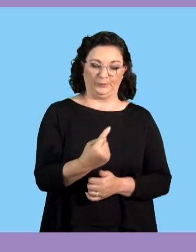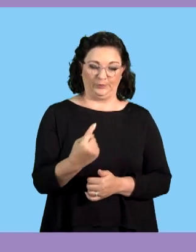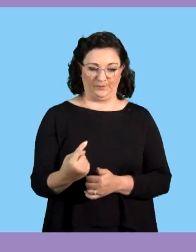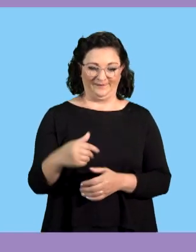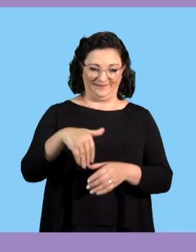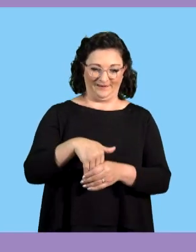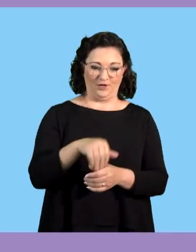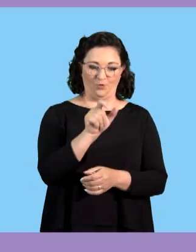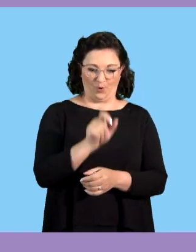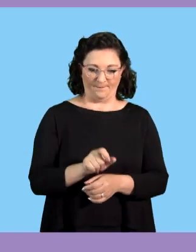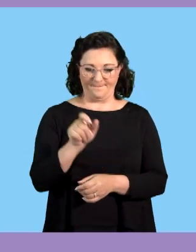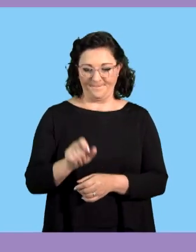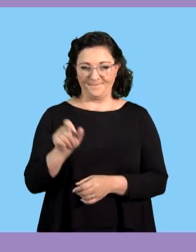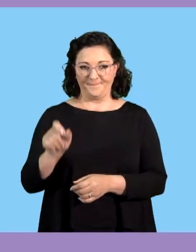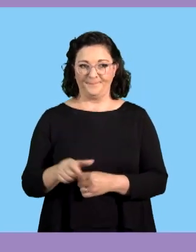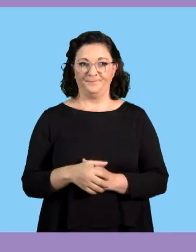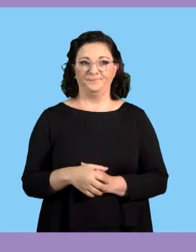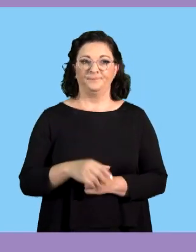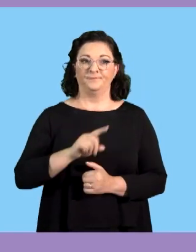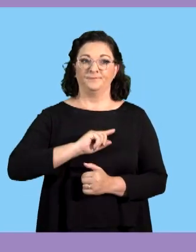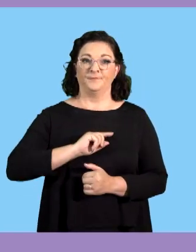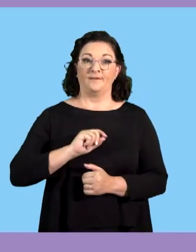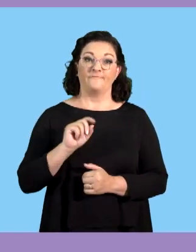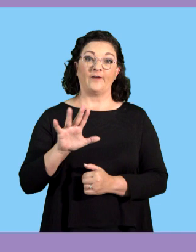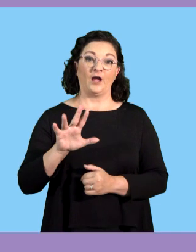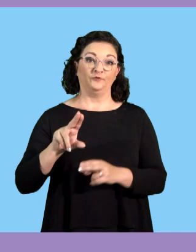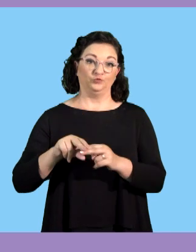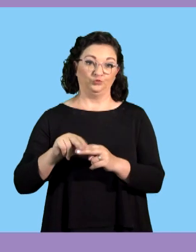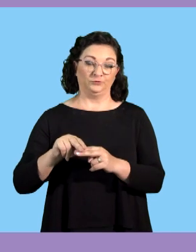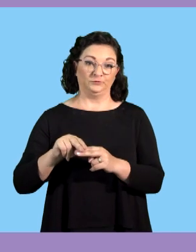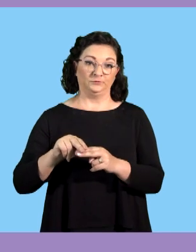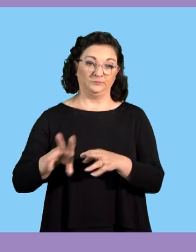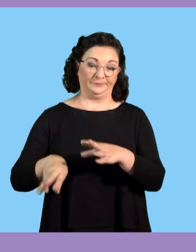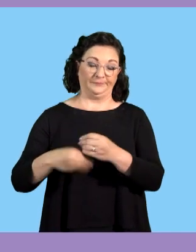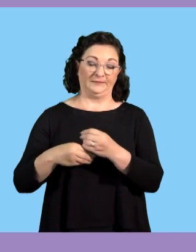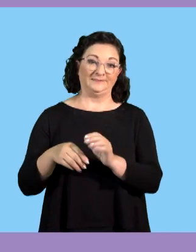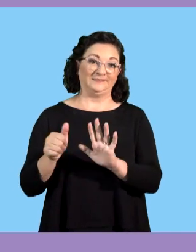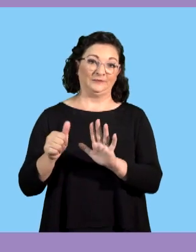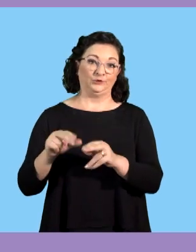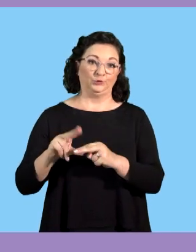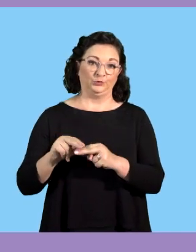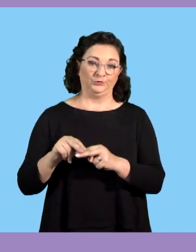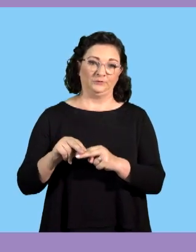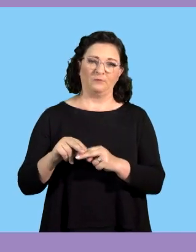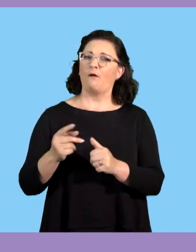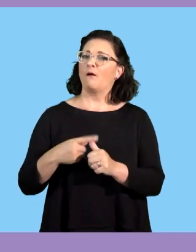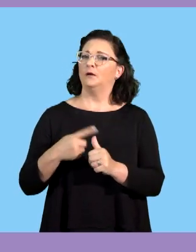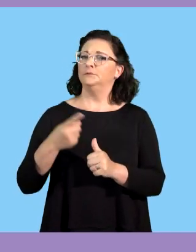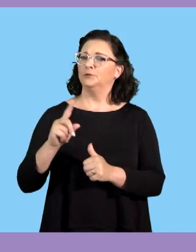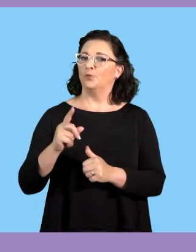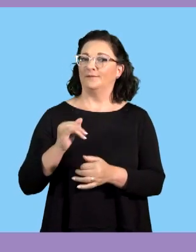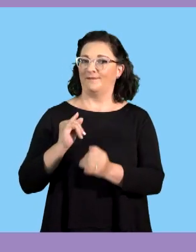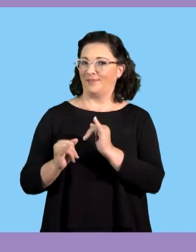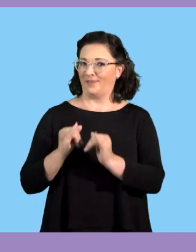add. Have 5 units plus 6 units, which gives you